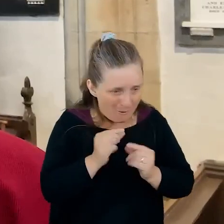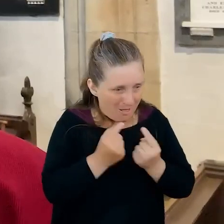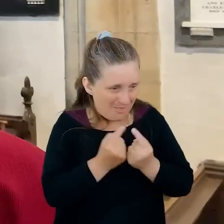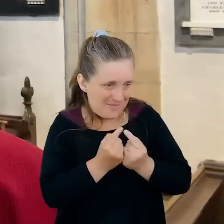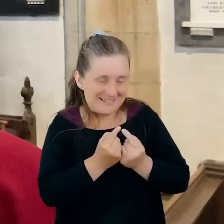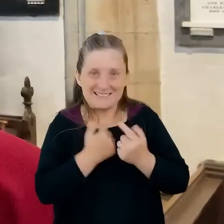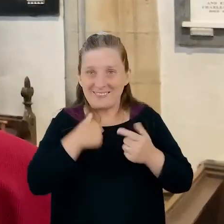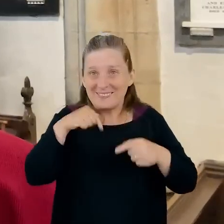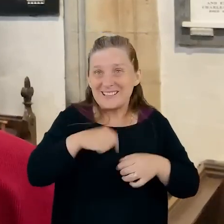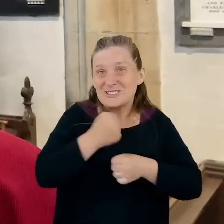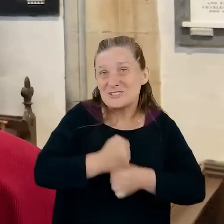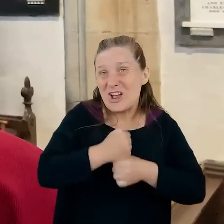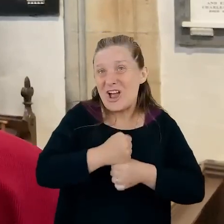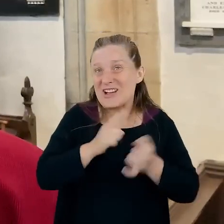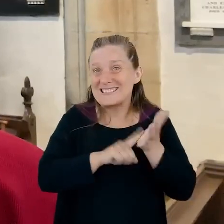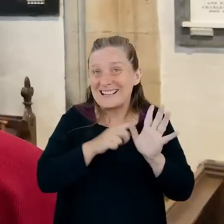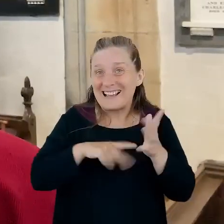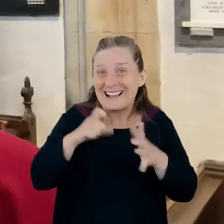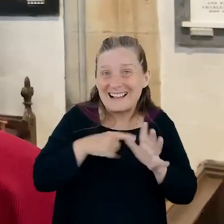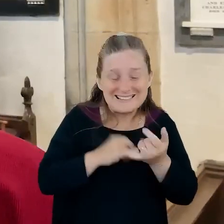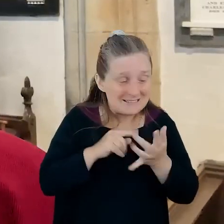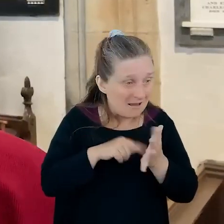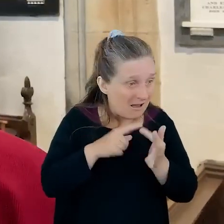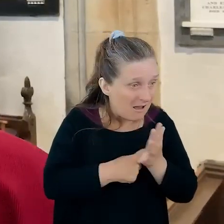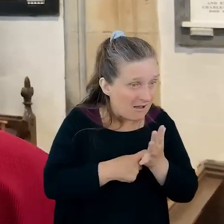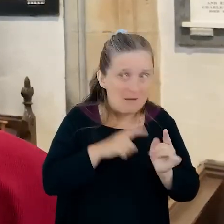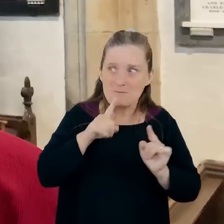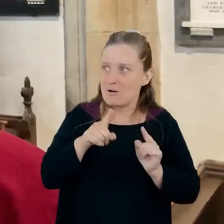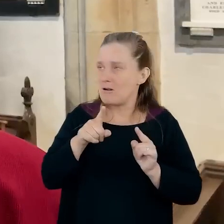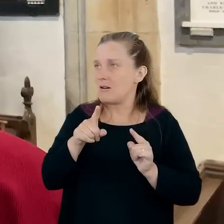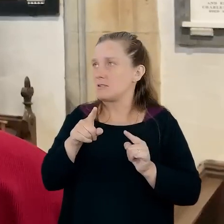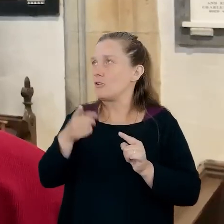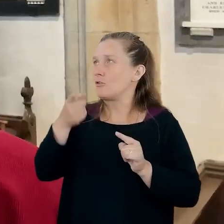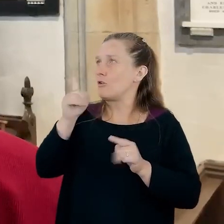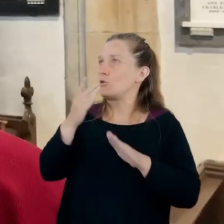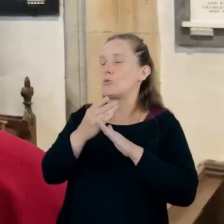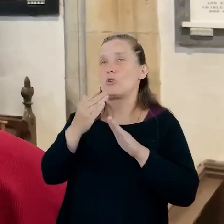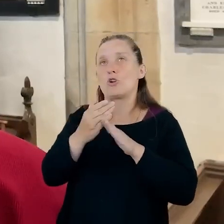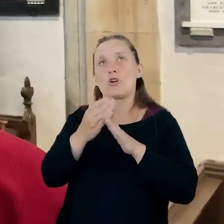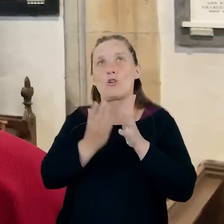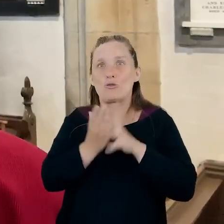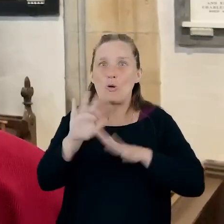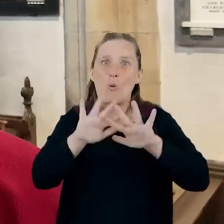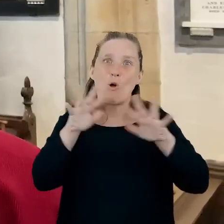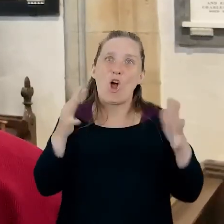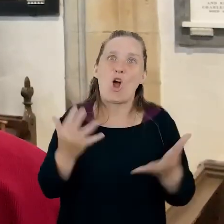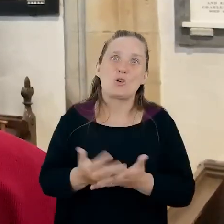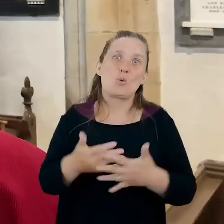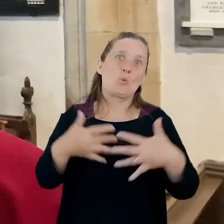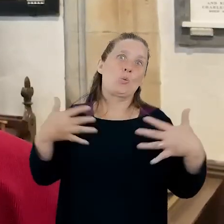through this church in Lancaster, how much more rejoicing is there to be in the work of God in this